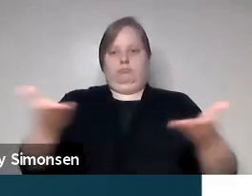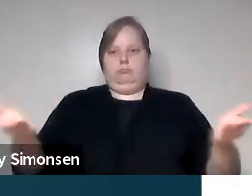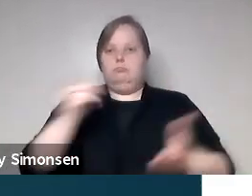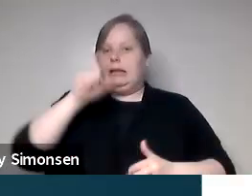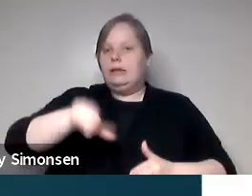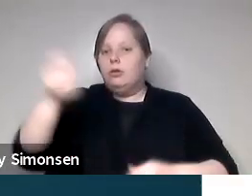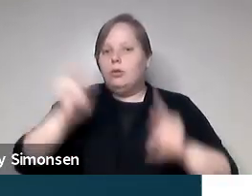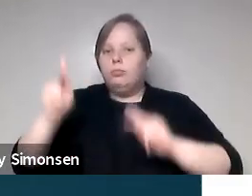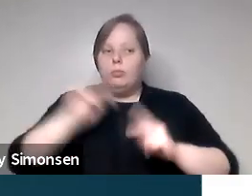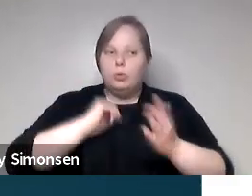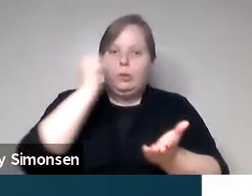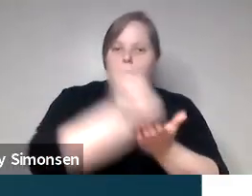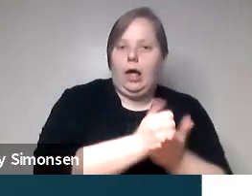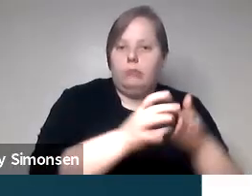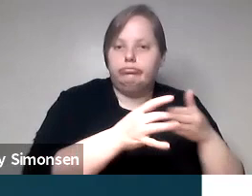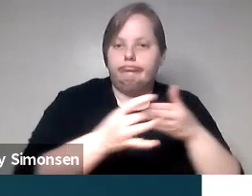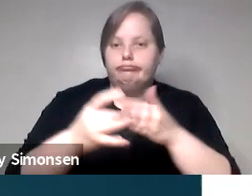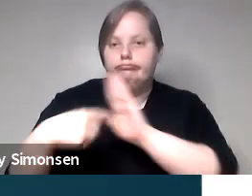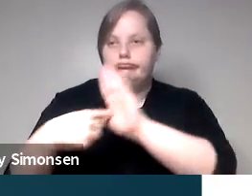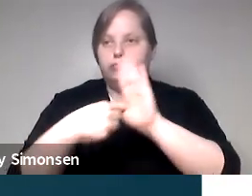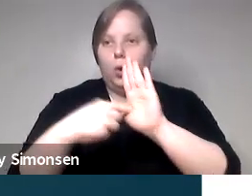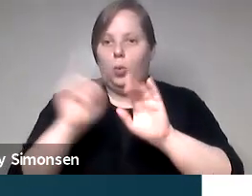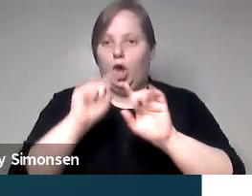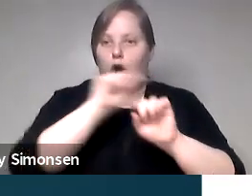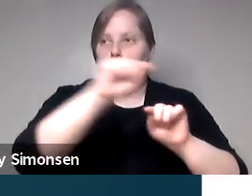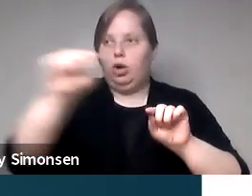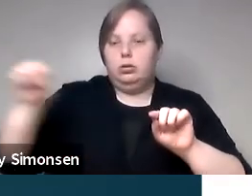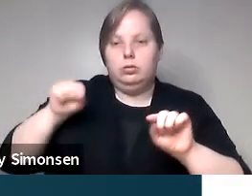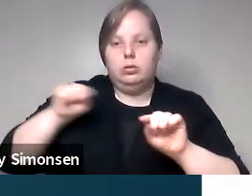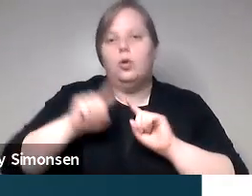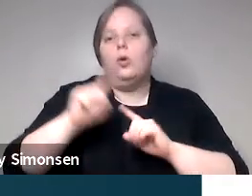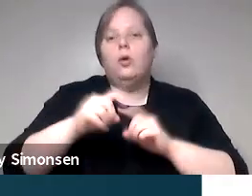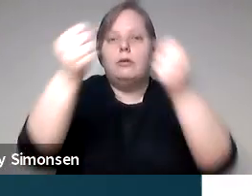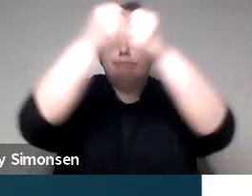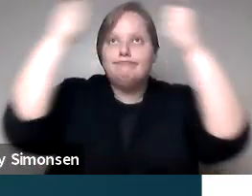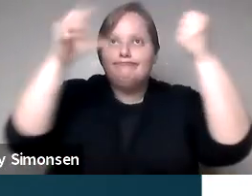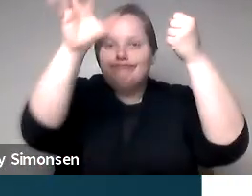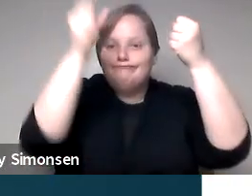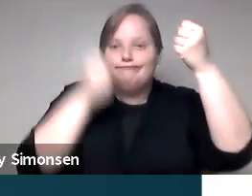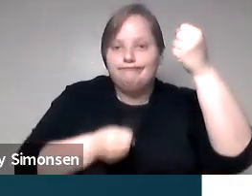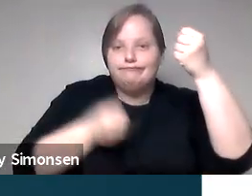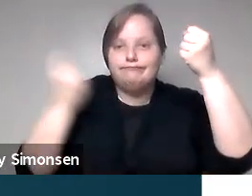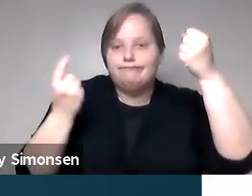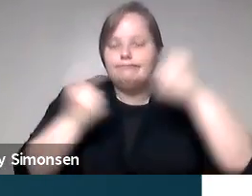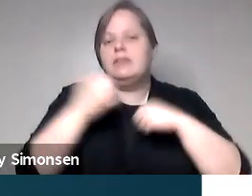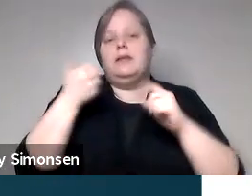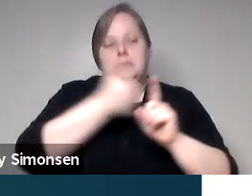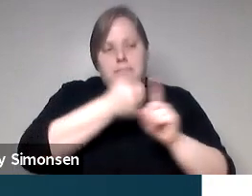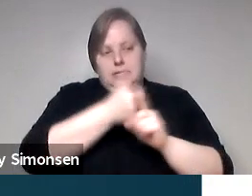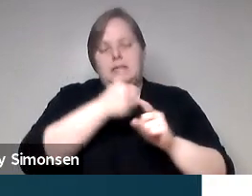else, showing them what they need, pulling something out of the cupboard for them. It's a very